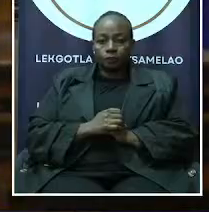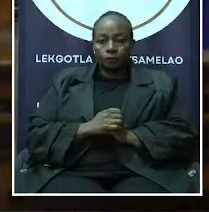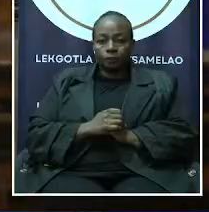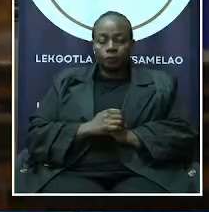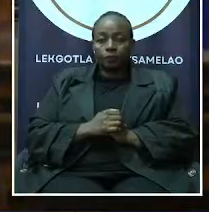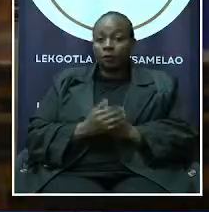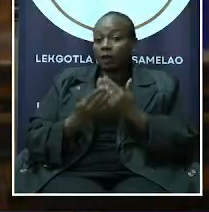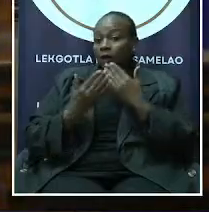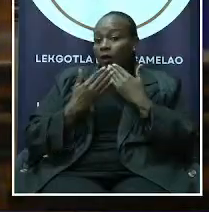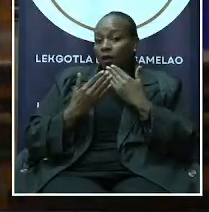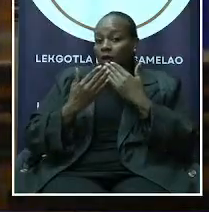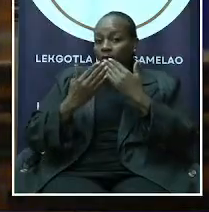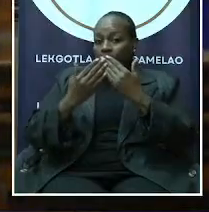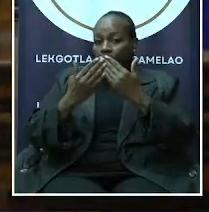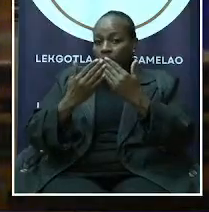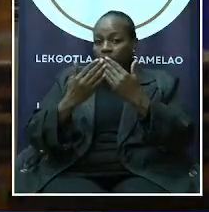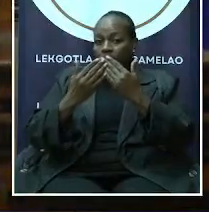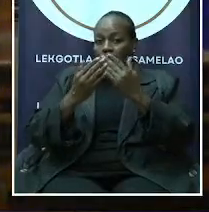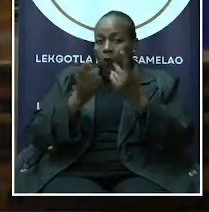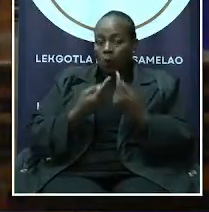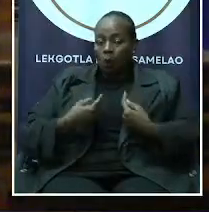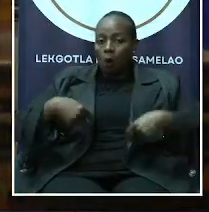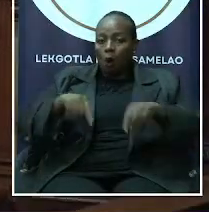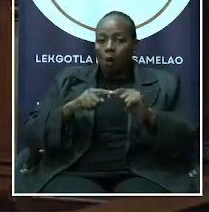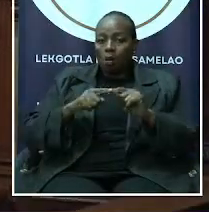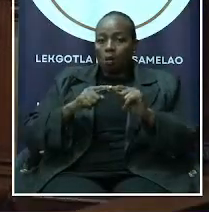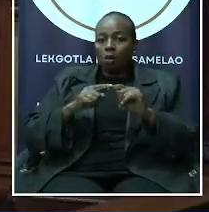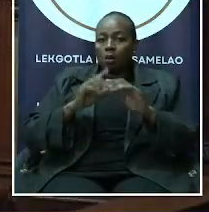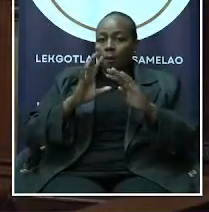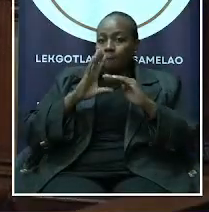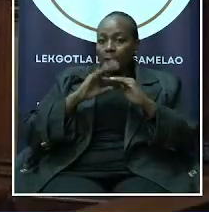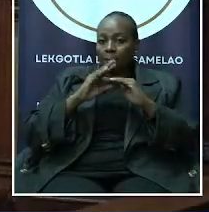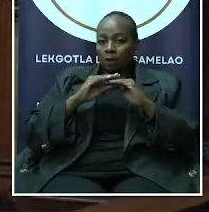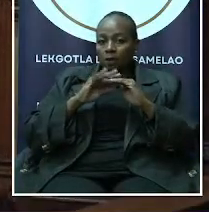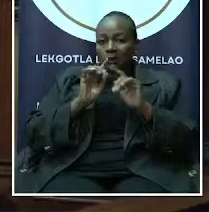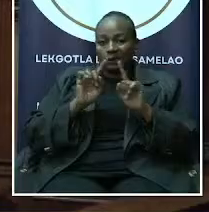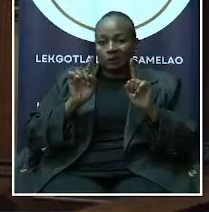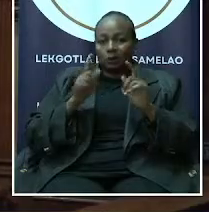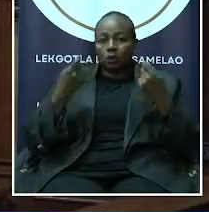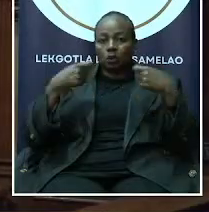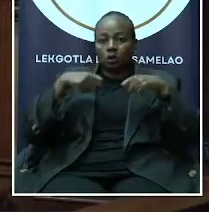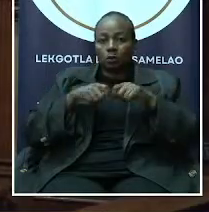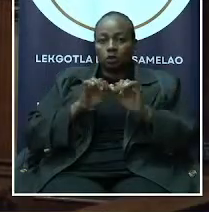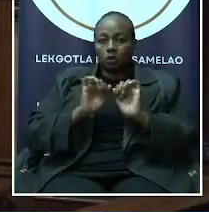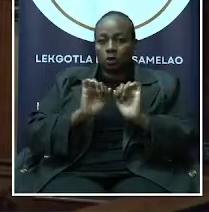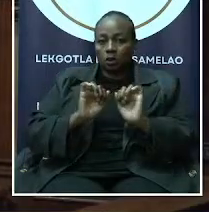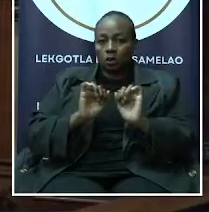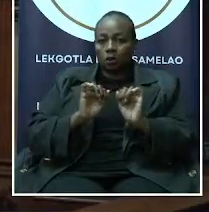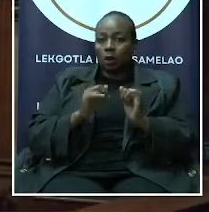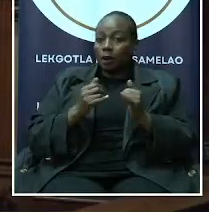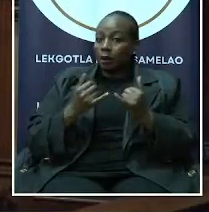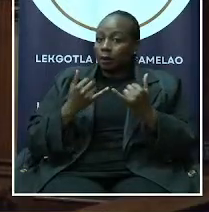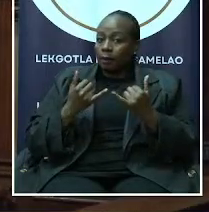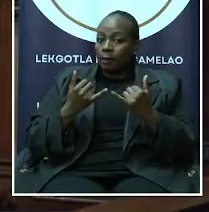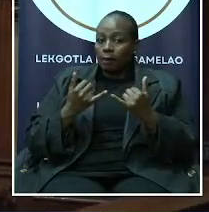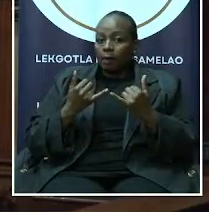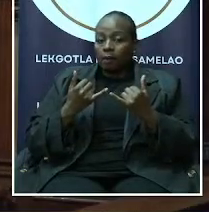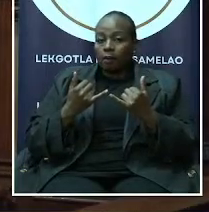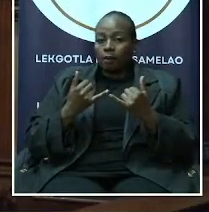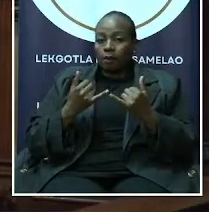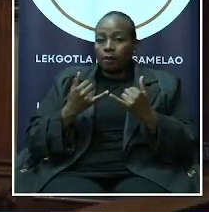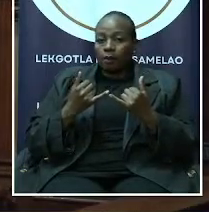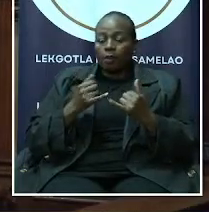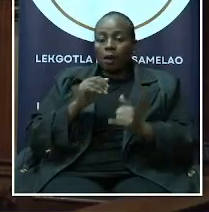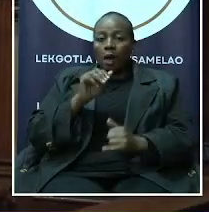Okay, thank you to all honorable members for your contribution. I would like to hand it over to